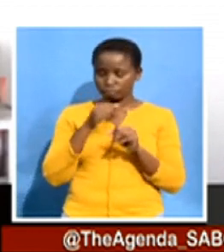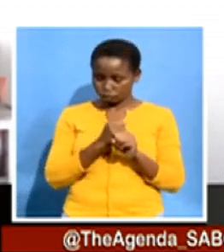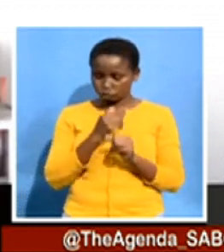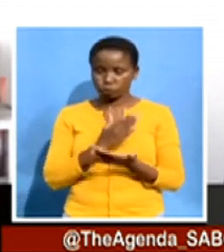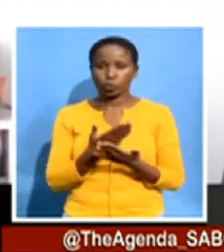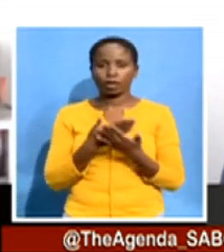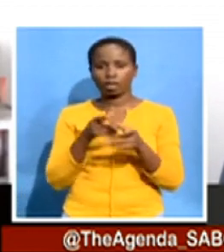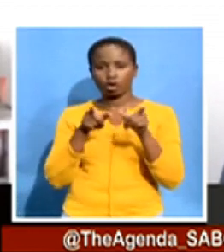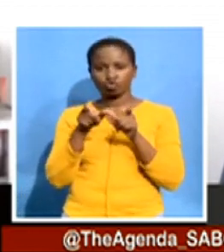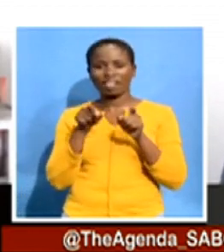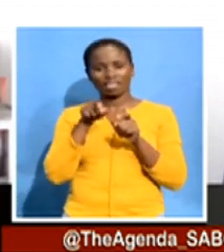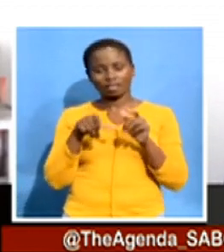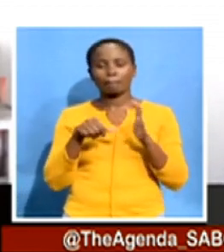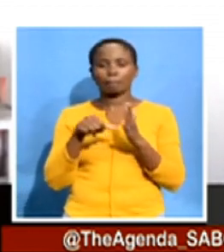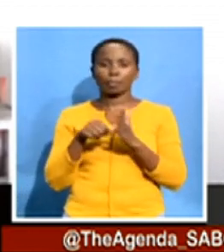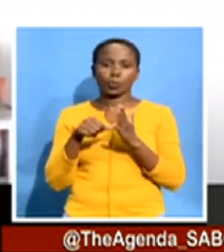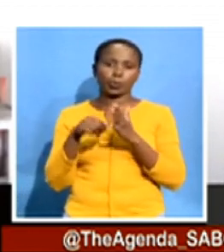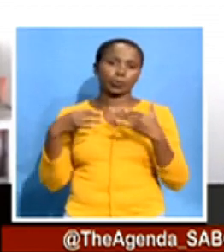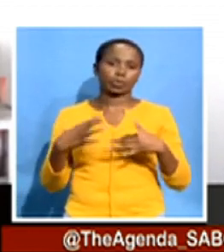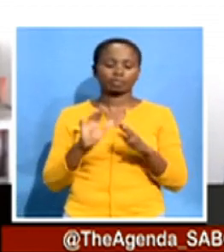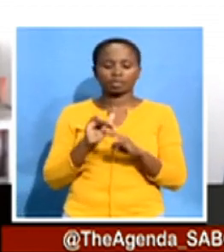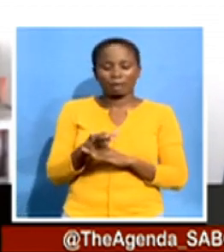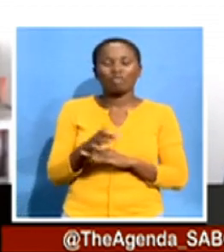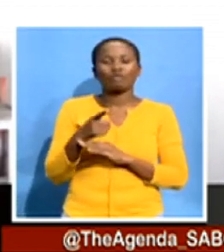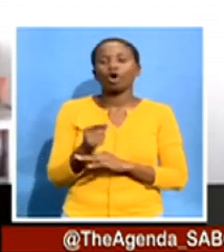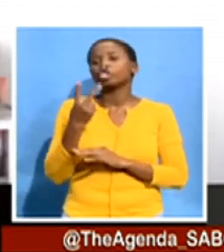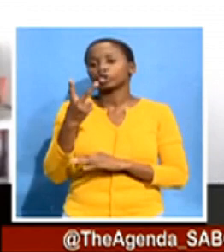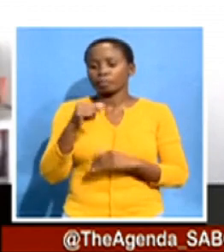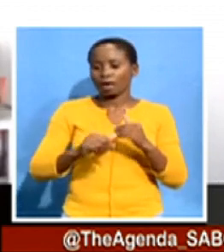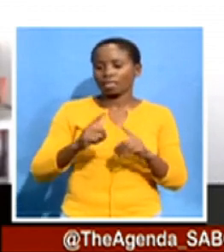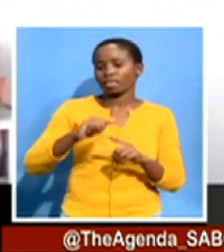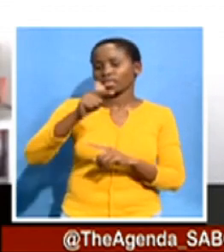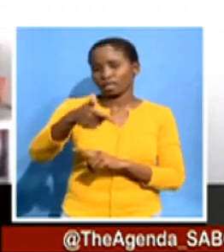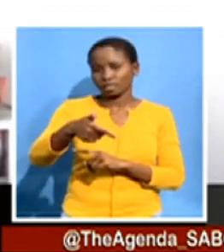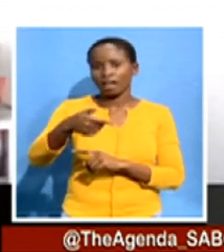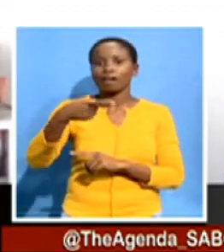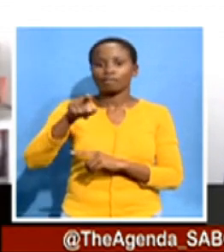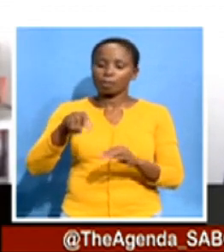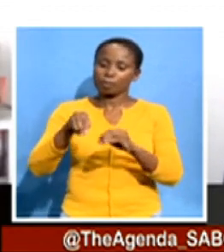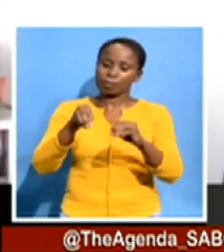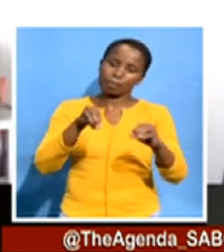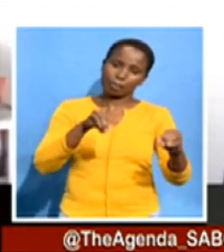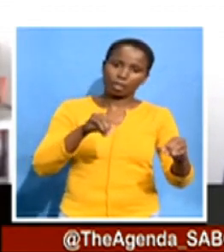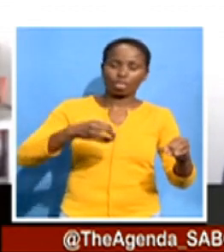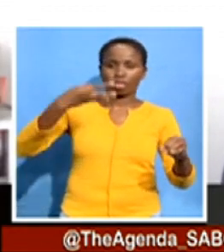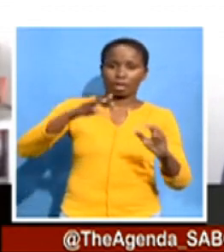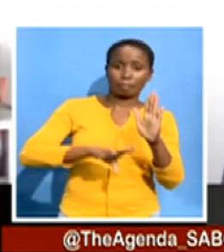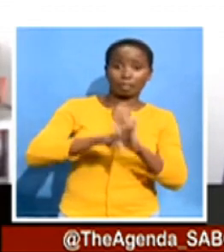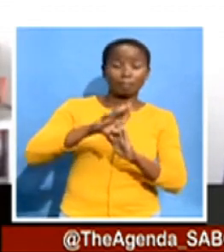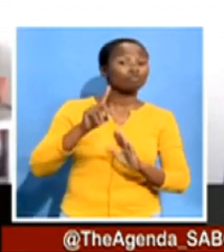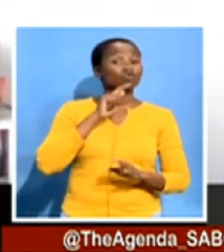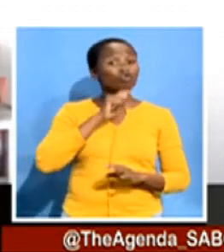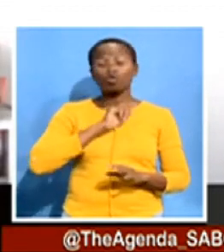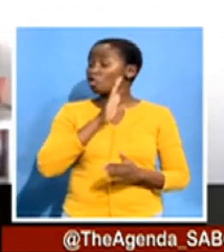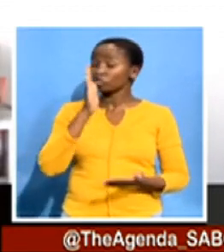the next 2 months for the delay of the third wave. We're not sure exactly when the third wave will be, how high it will